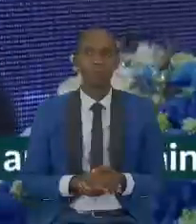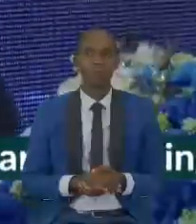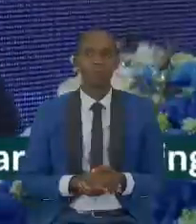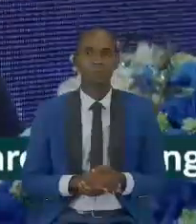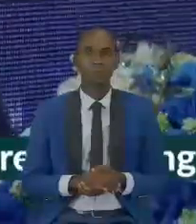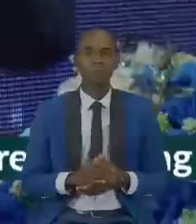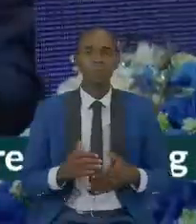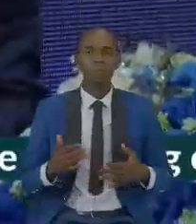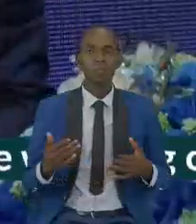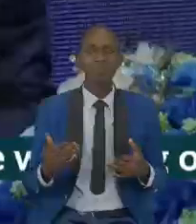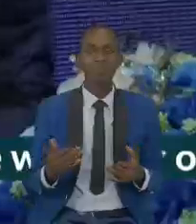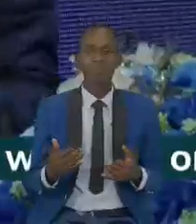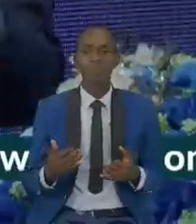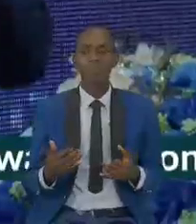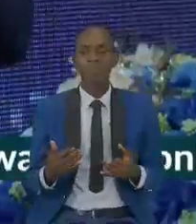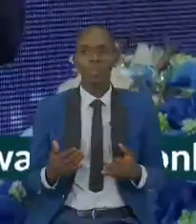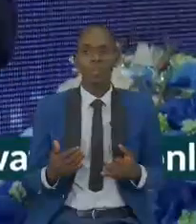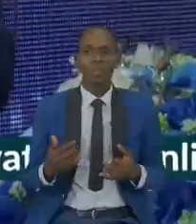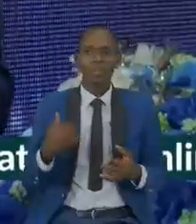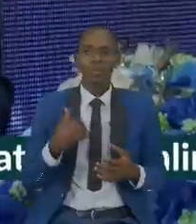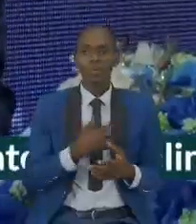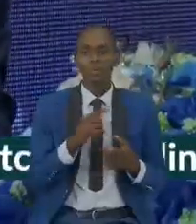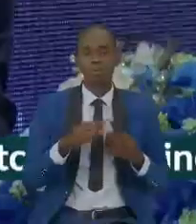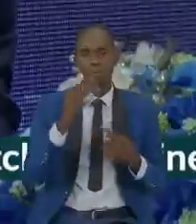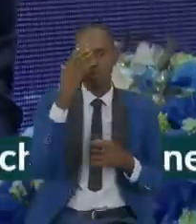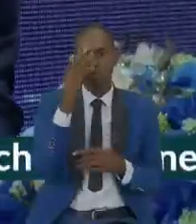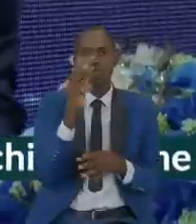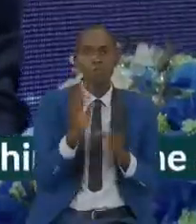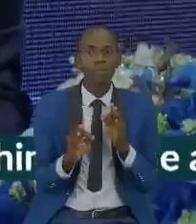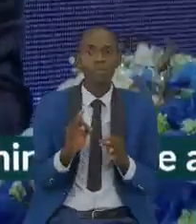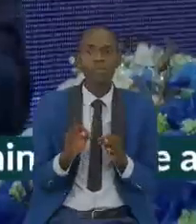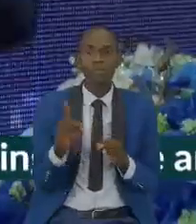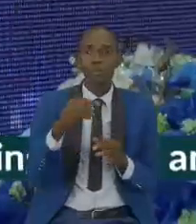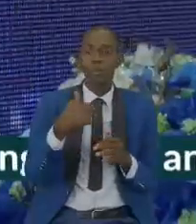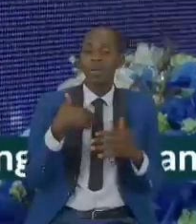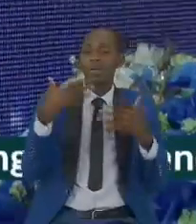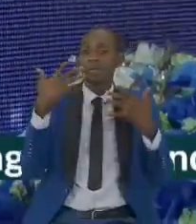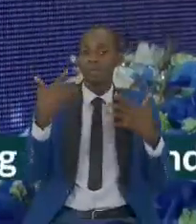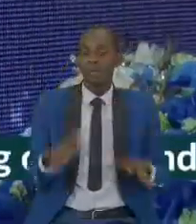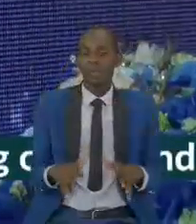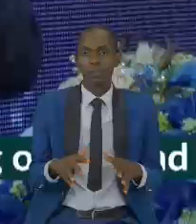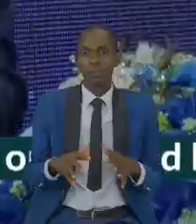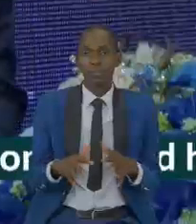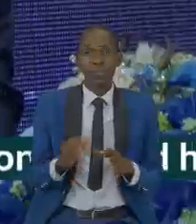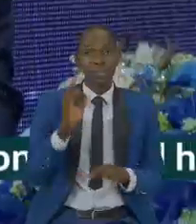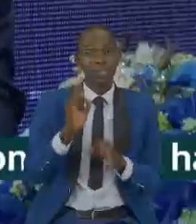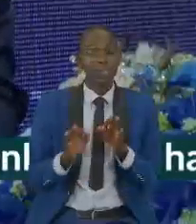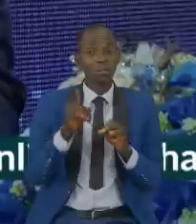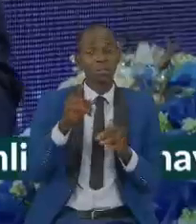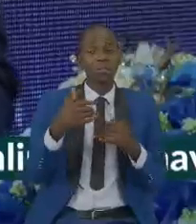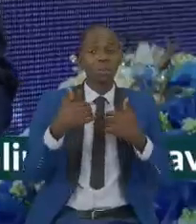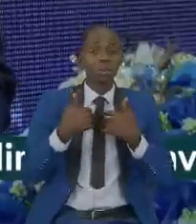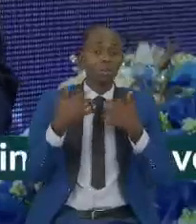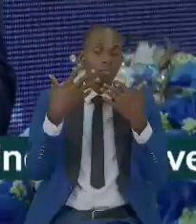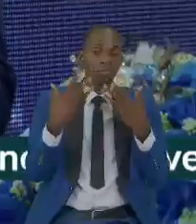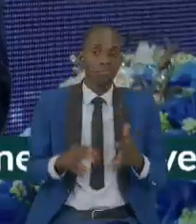Anyone taking care of that, let's be fast. Wave your hand or wave the paper at me if